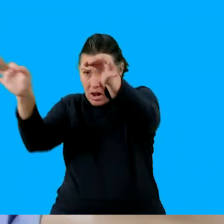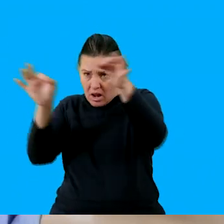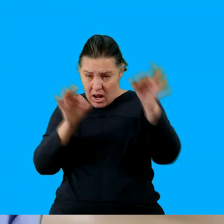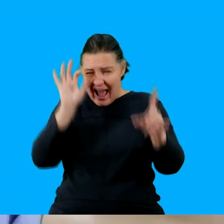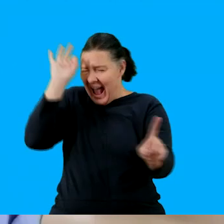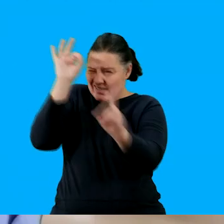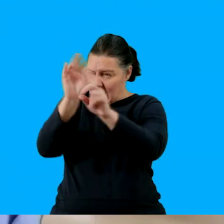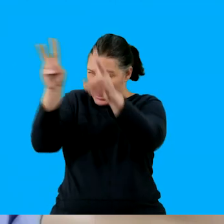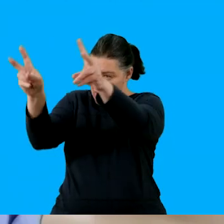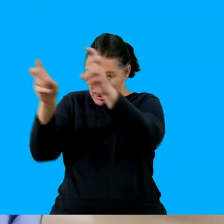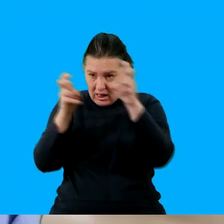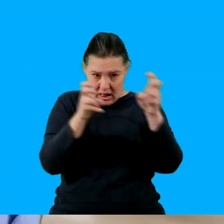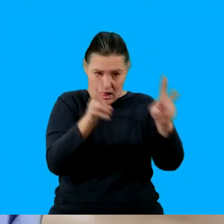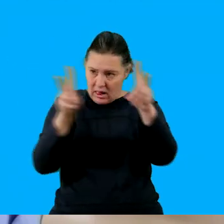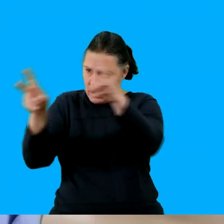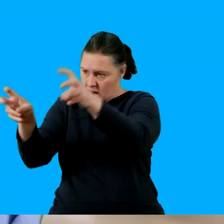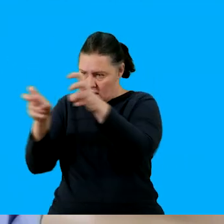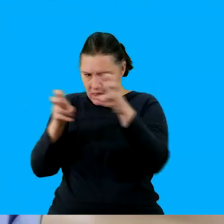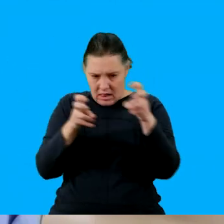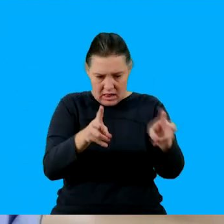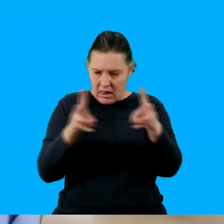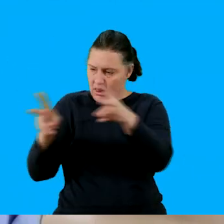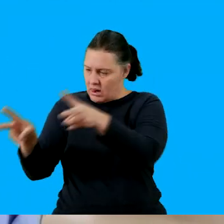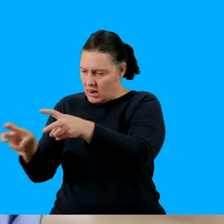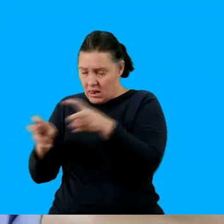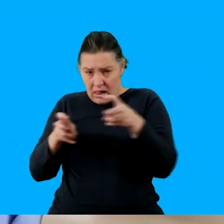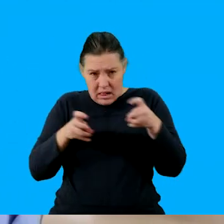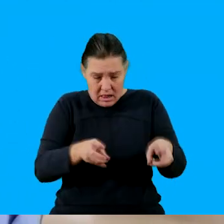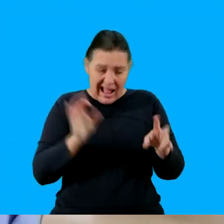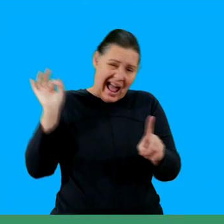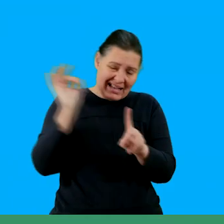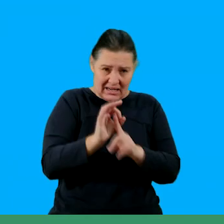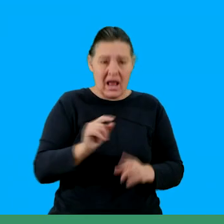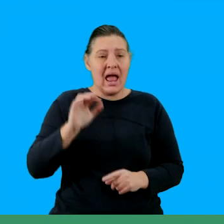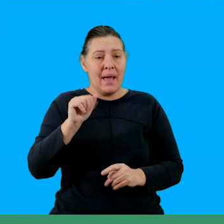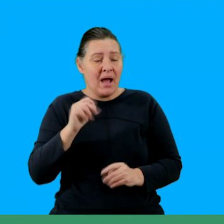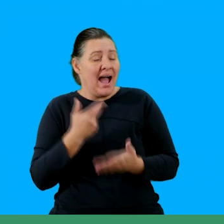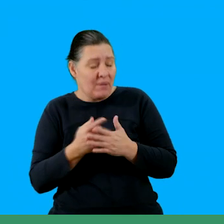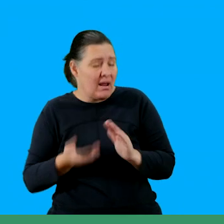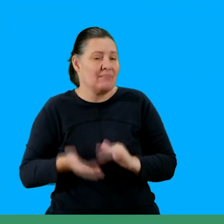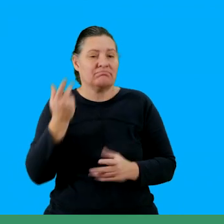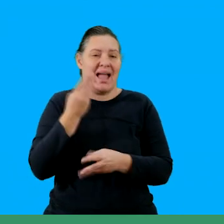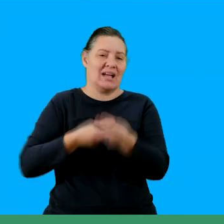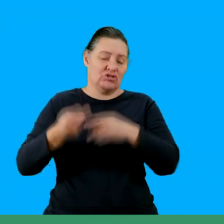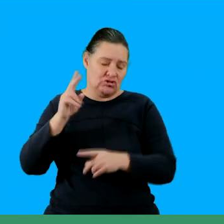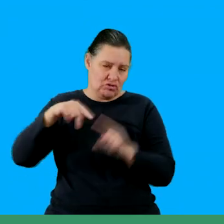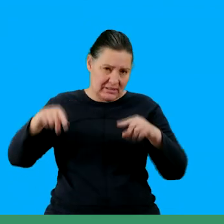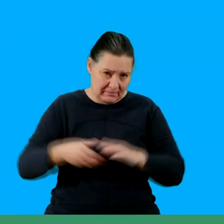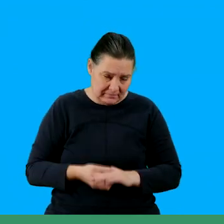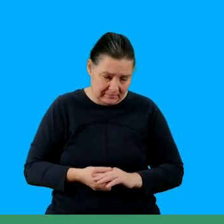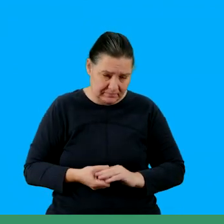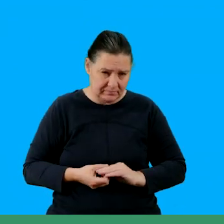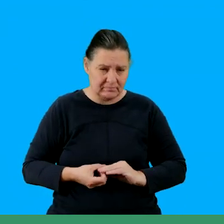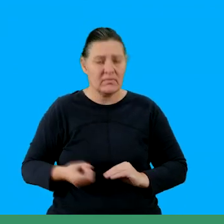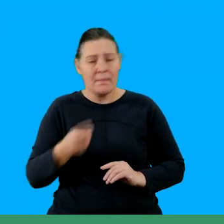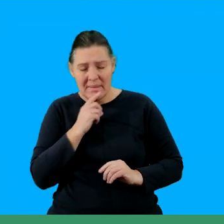directly from the scenario. So AM can no longer export their products due to an increase in the exchange rate.